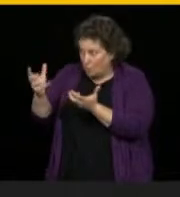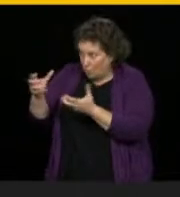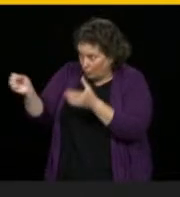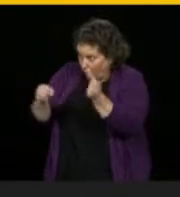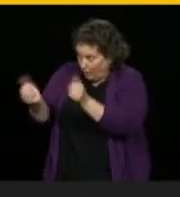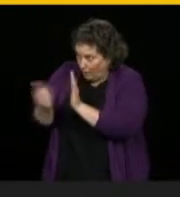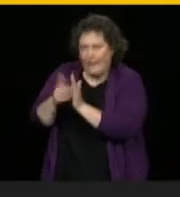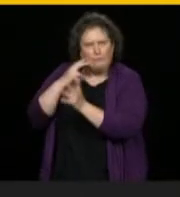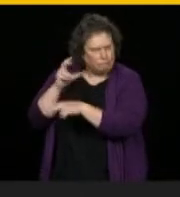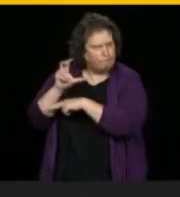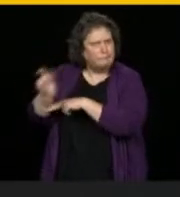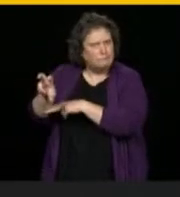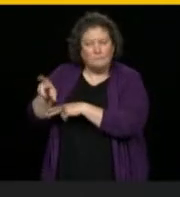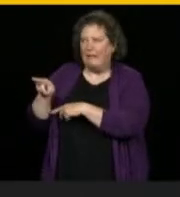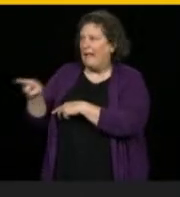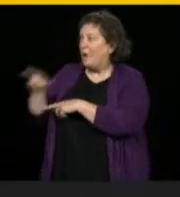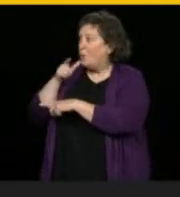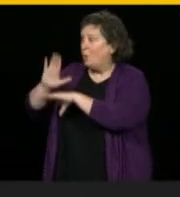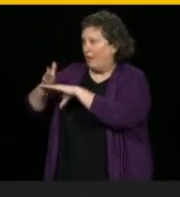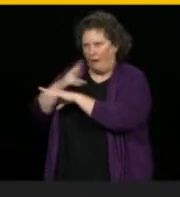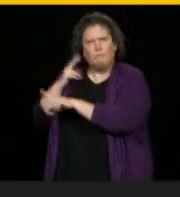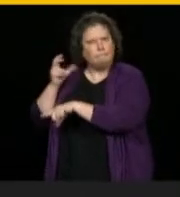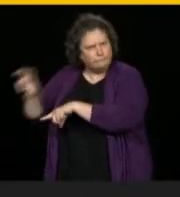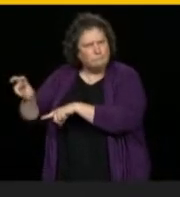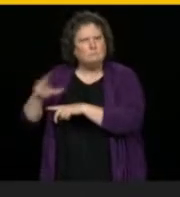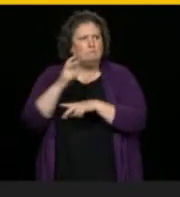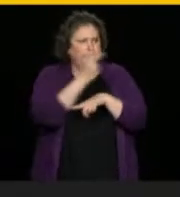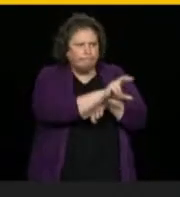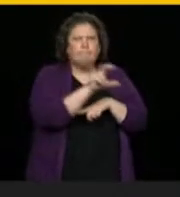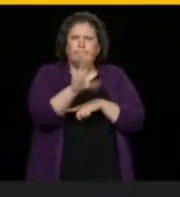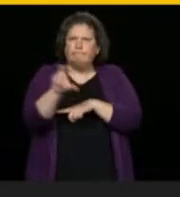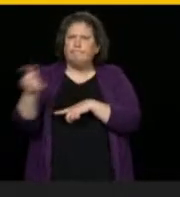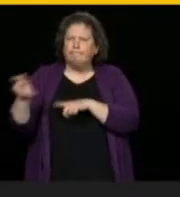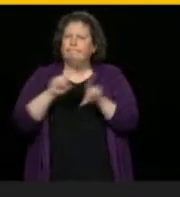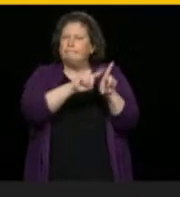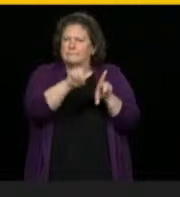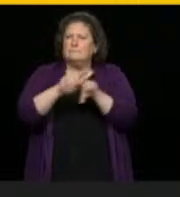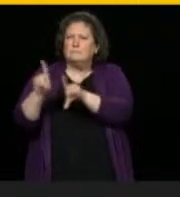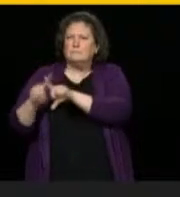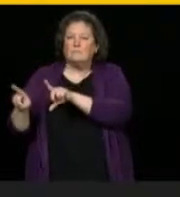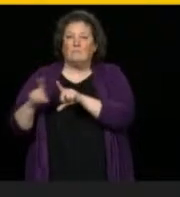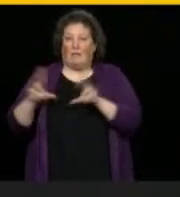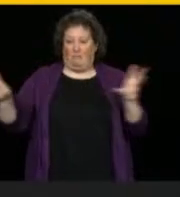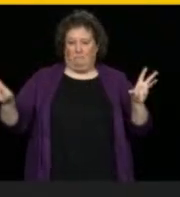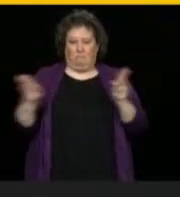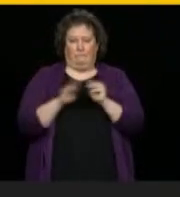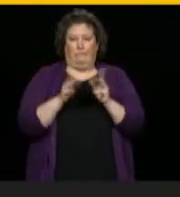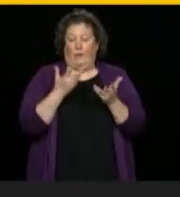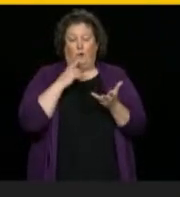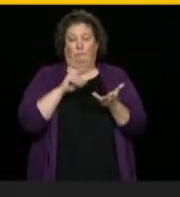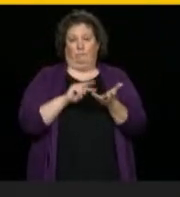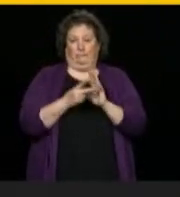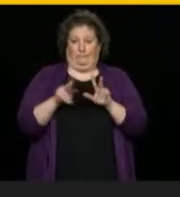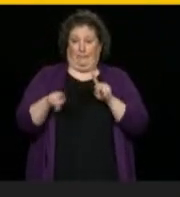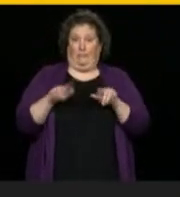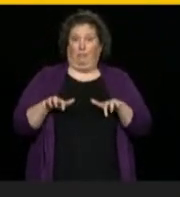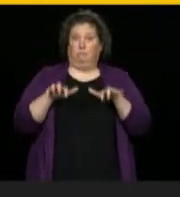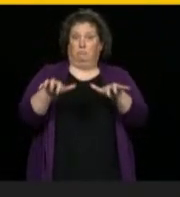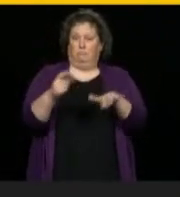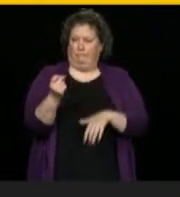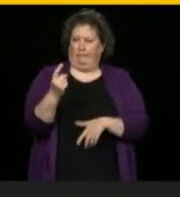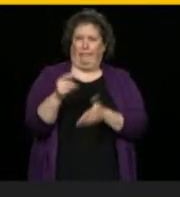job. We're talking about 11 million Canadians that received